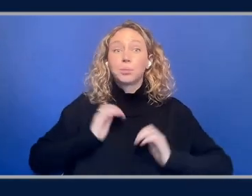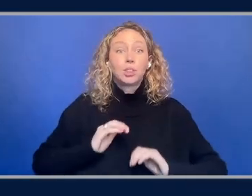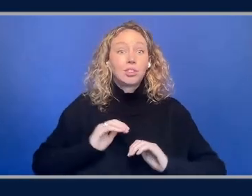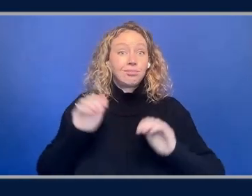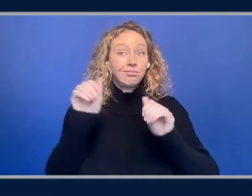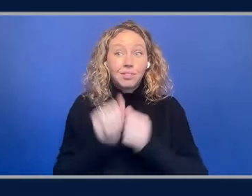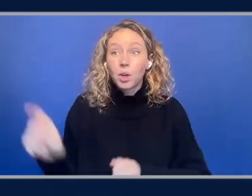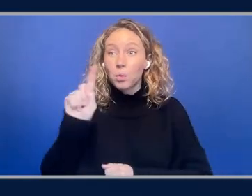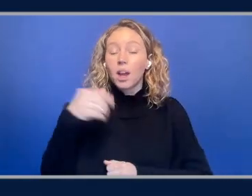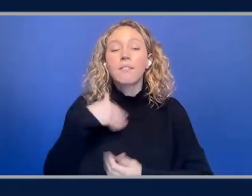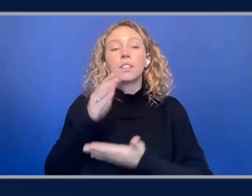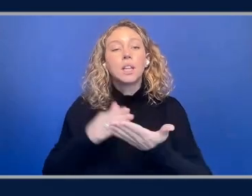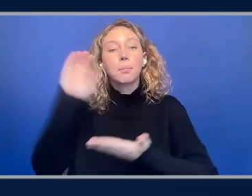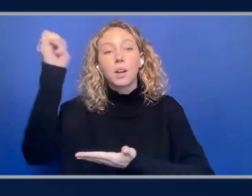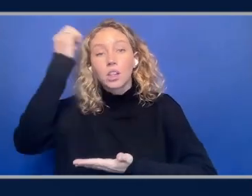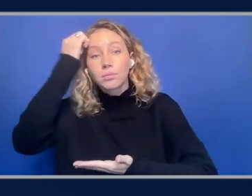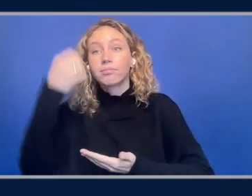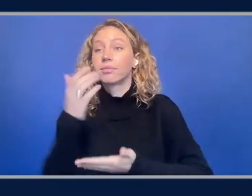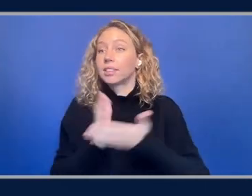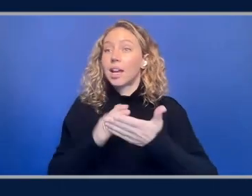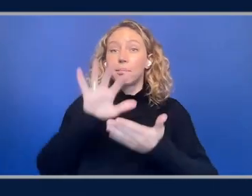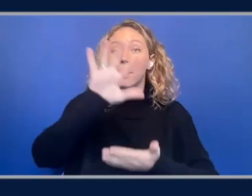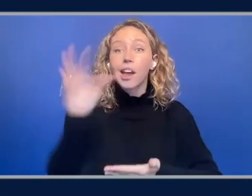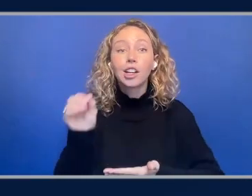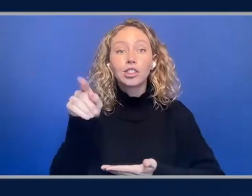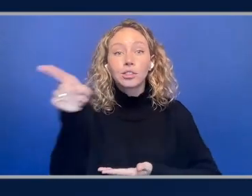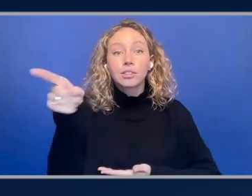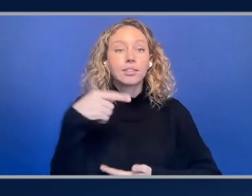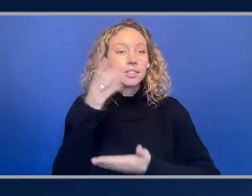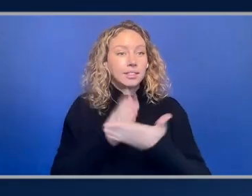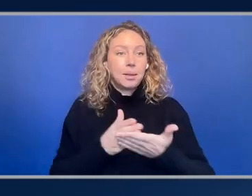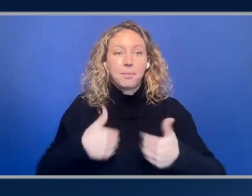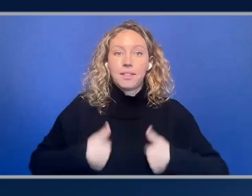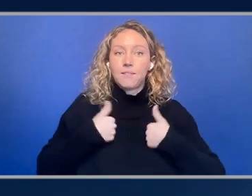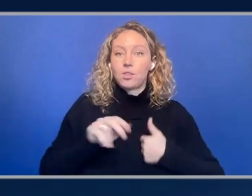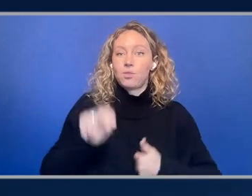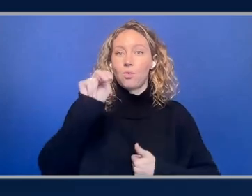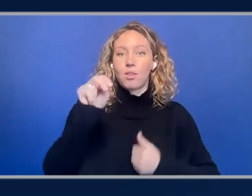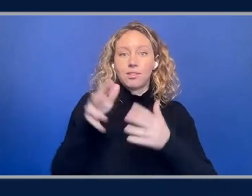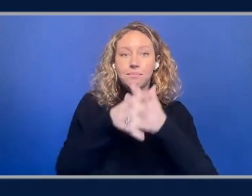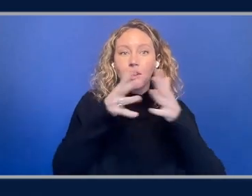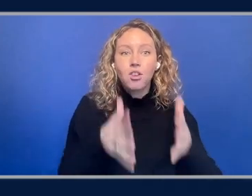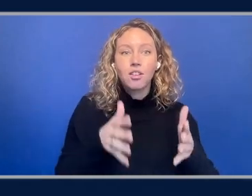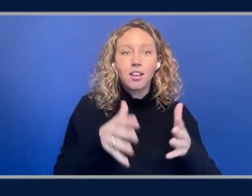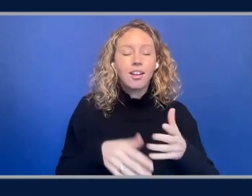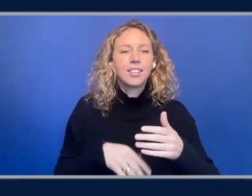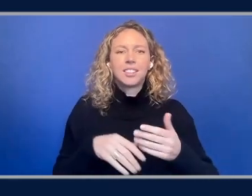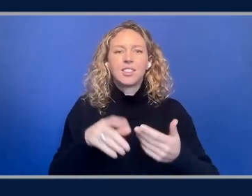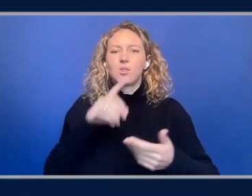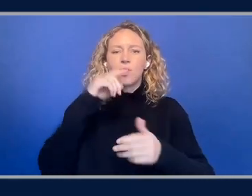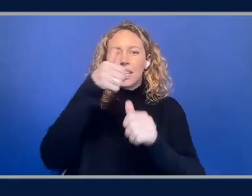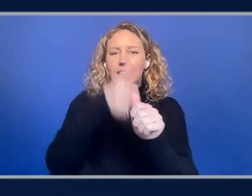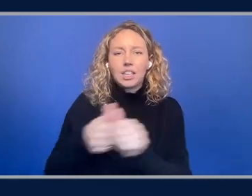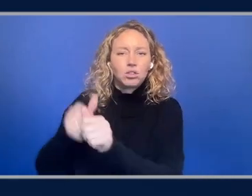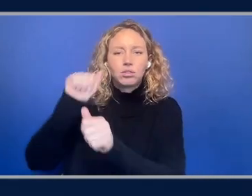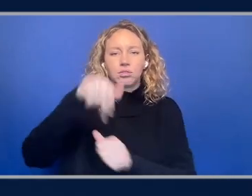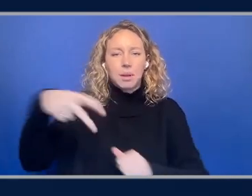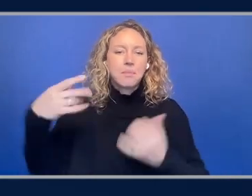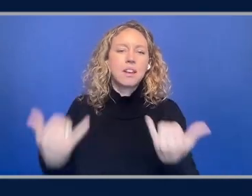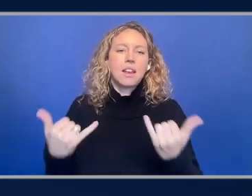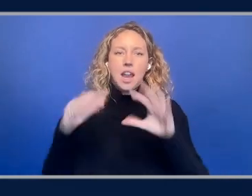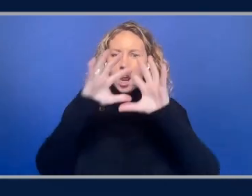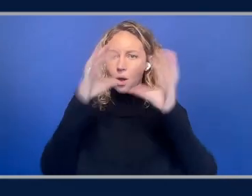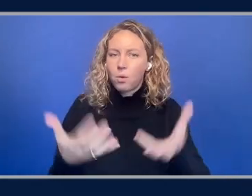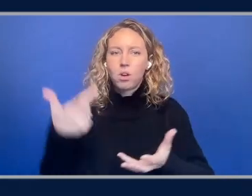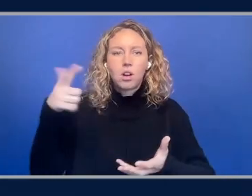in Europe, customers in Asia, customers in North America. So really, every application is now global, right? Like you want to hit every